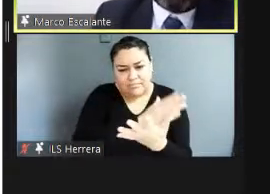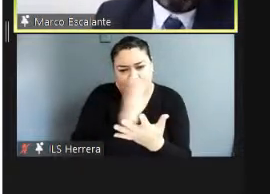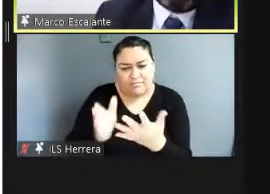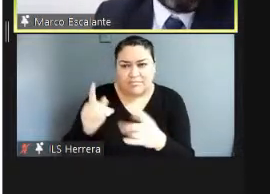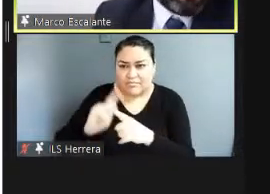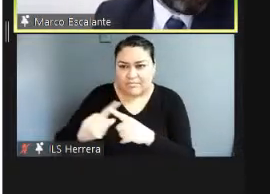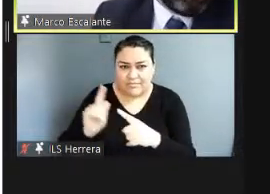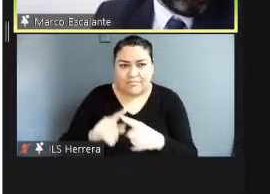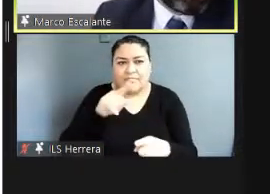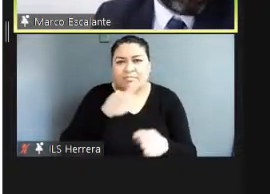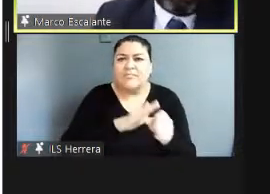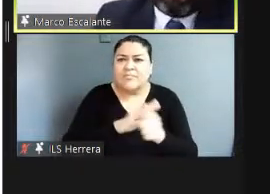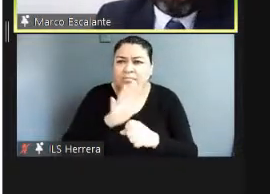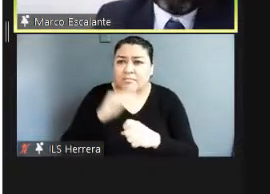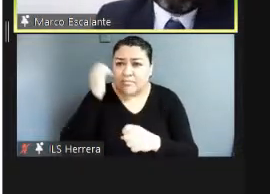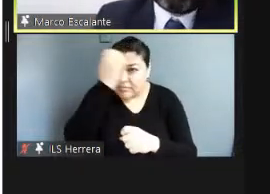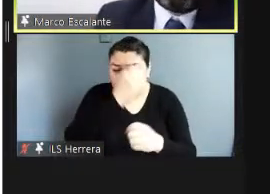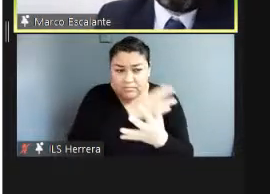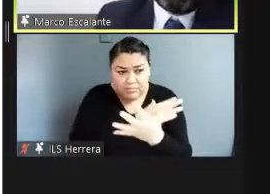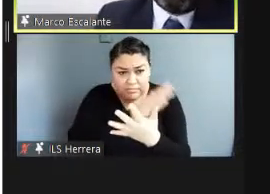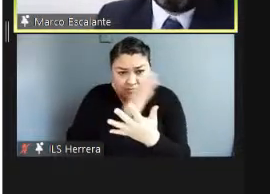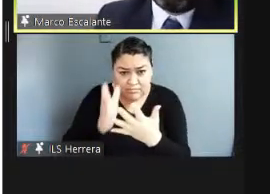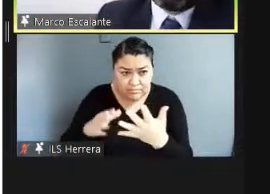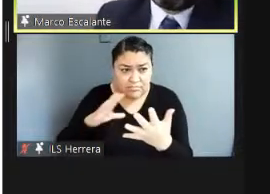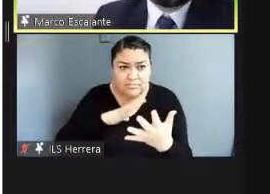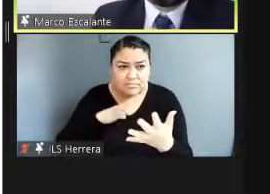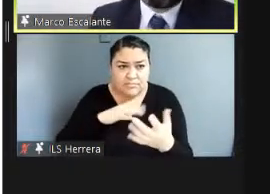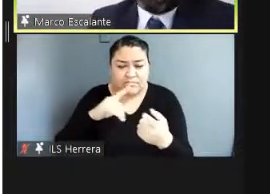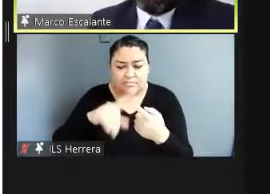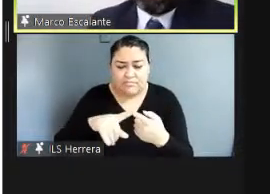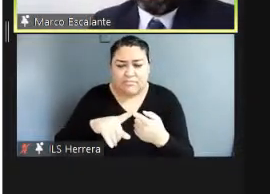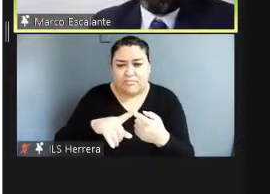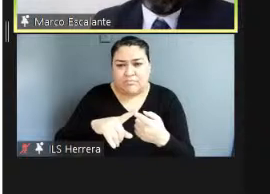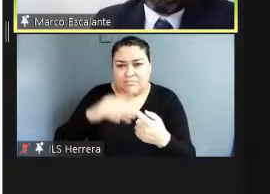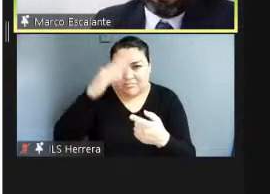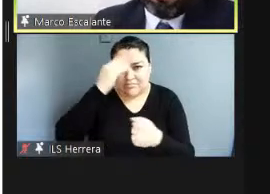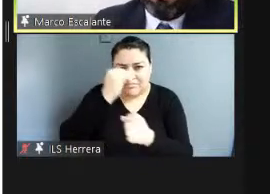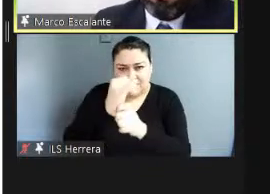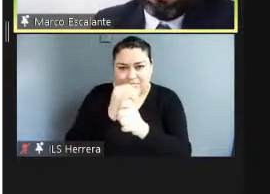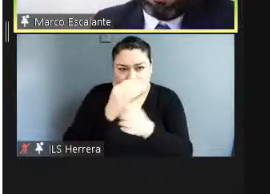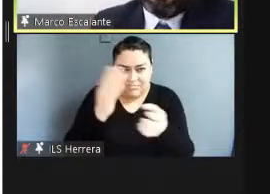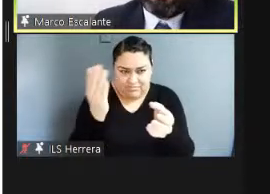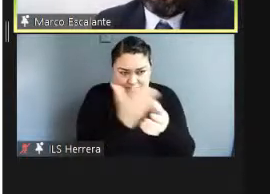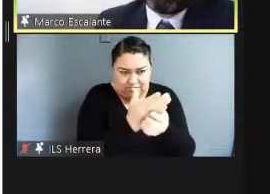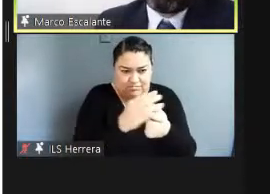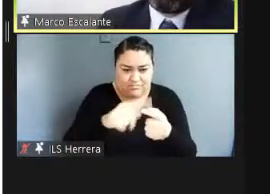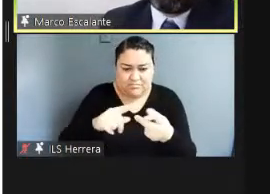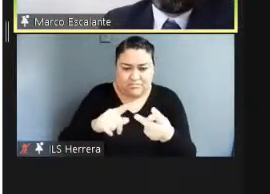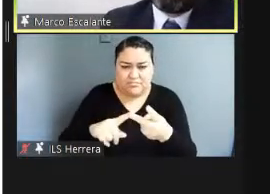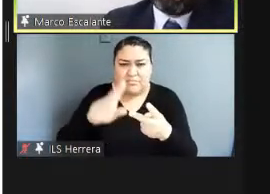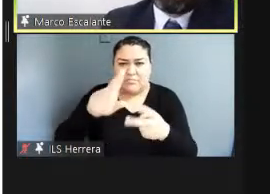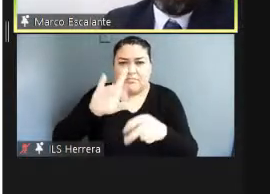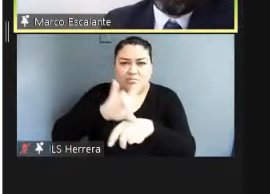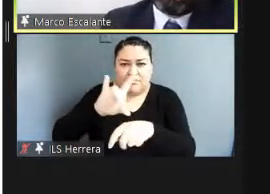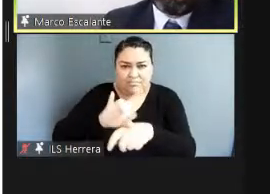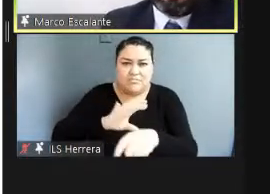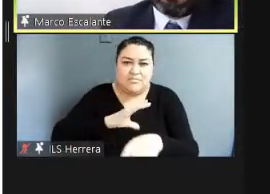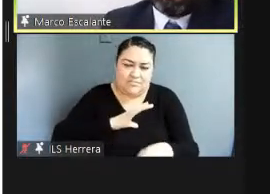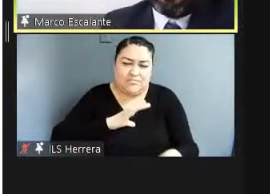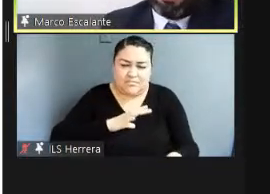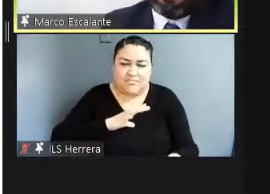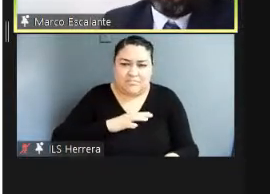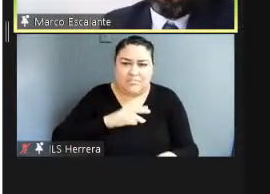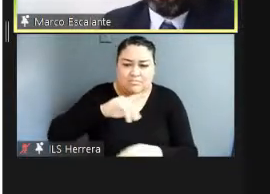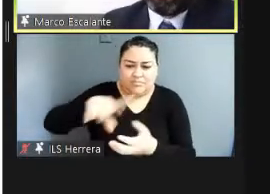This is how we assess them. What are the tools that we are using for this process? We use portfolios, of course, our simulation